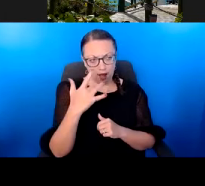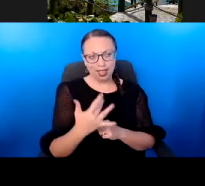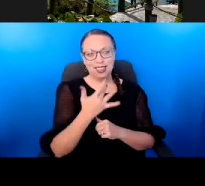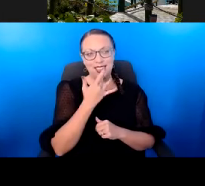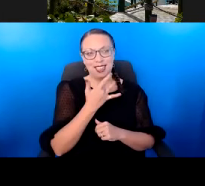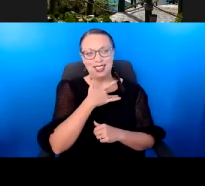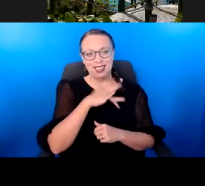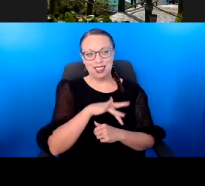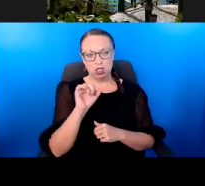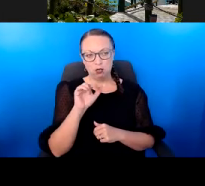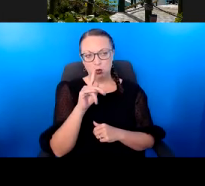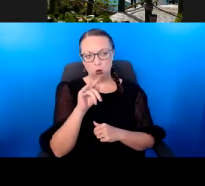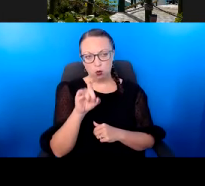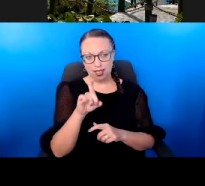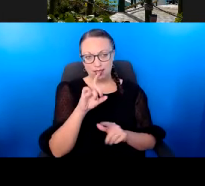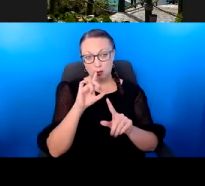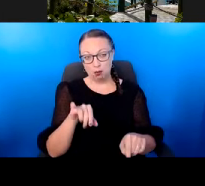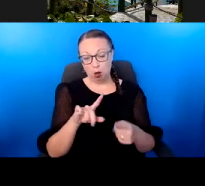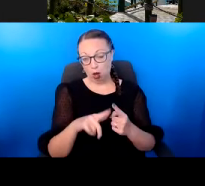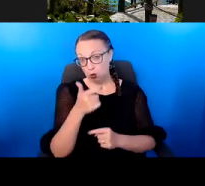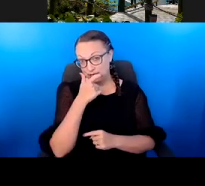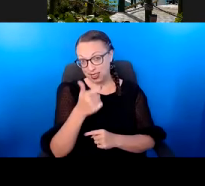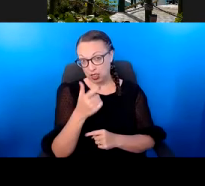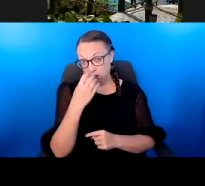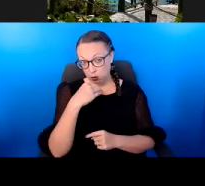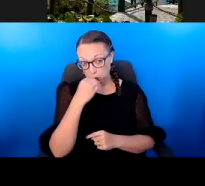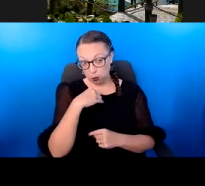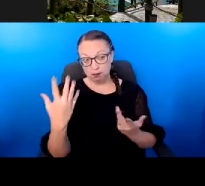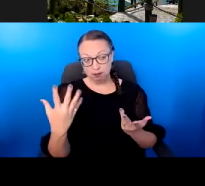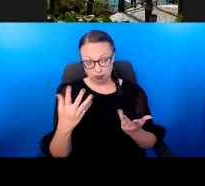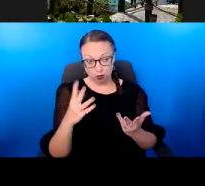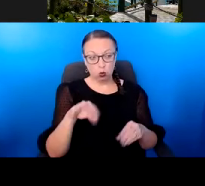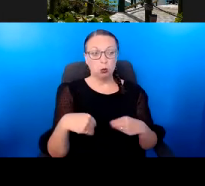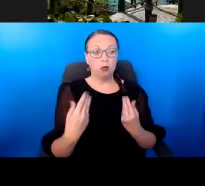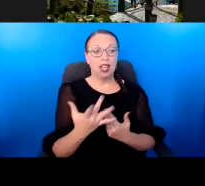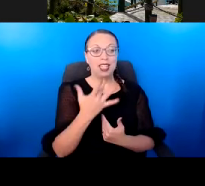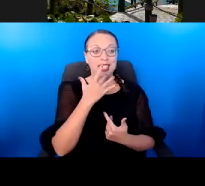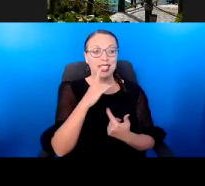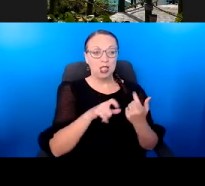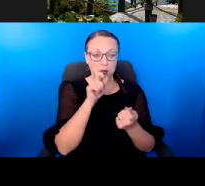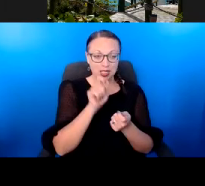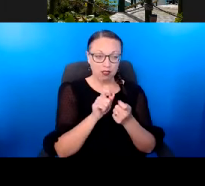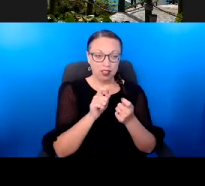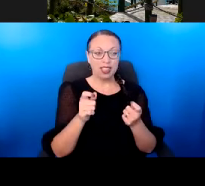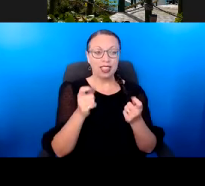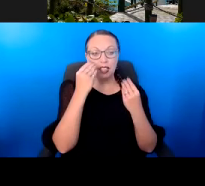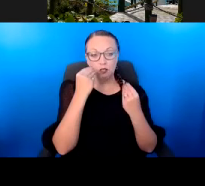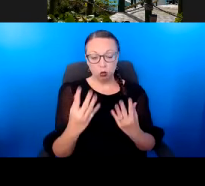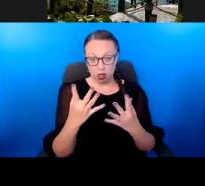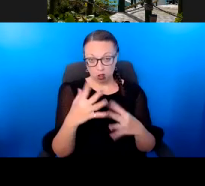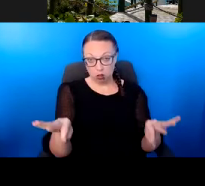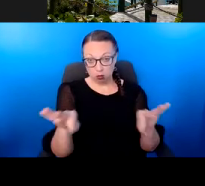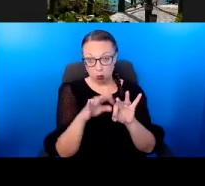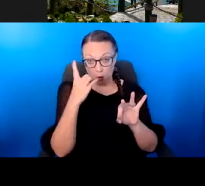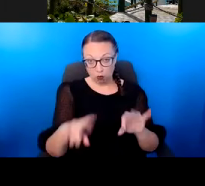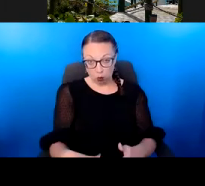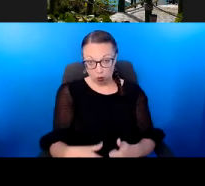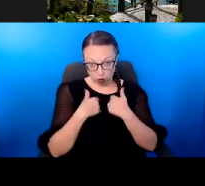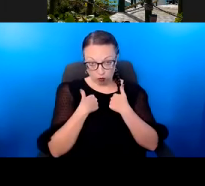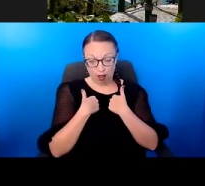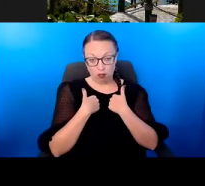cortex respond to viewing food? Well, here's our answer: to provide taste-specific information critical for survival of the